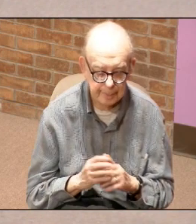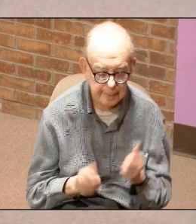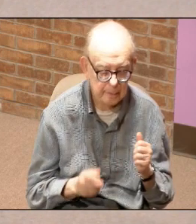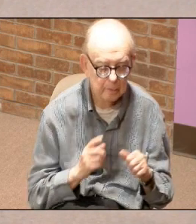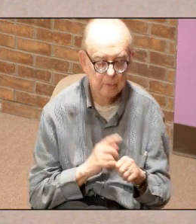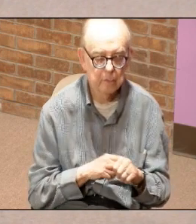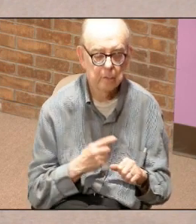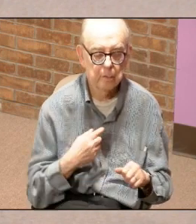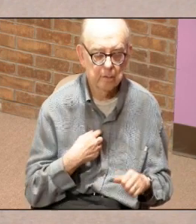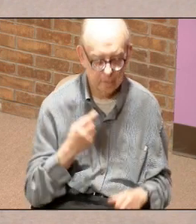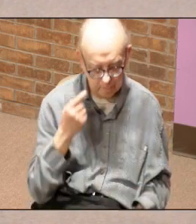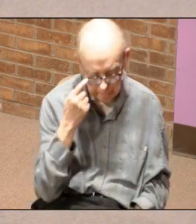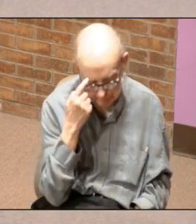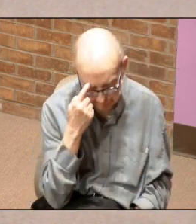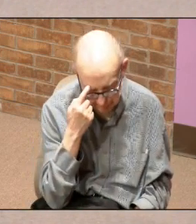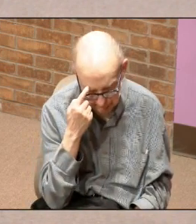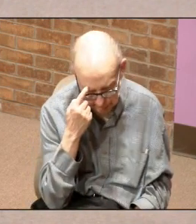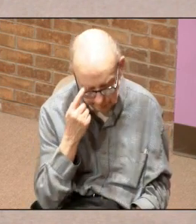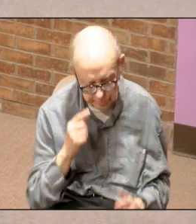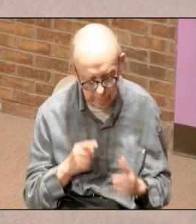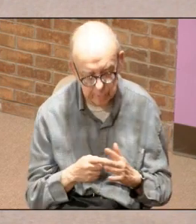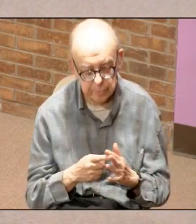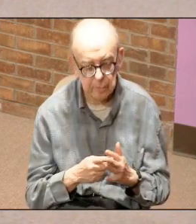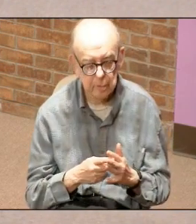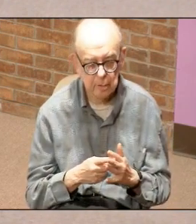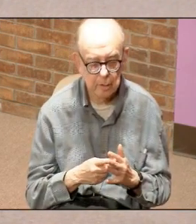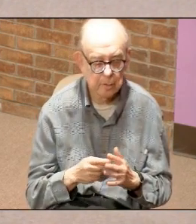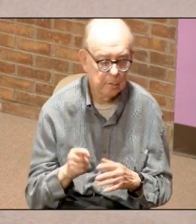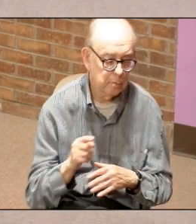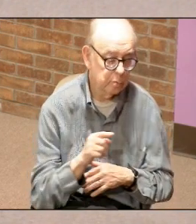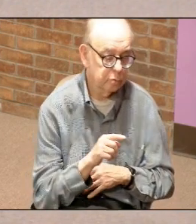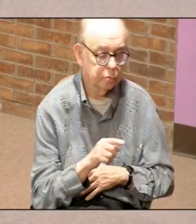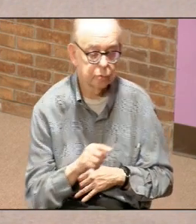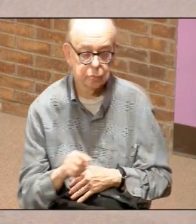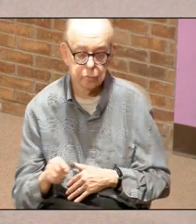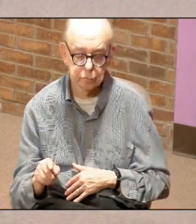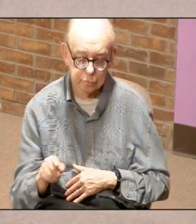most of the time my mind starts wandering.